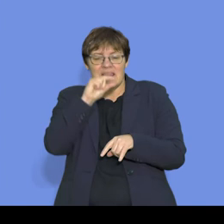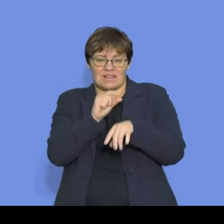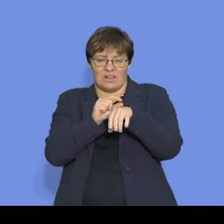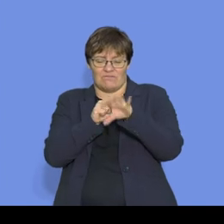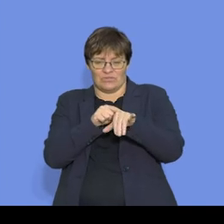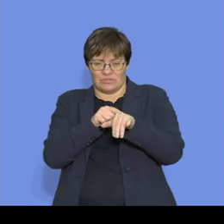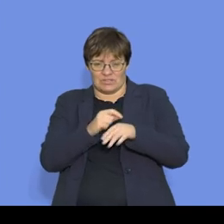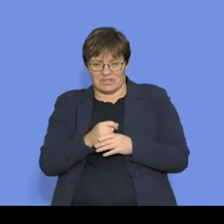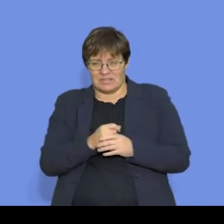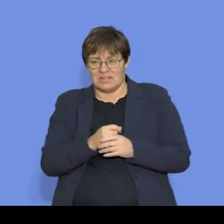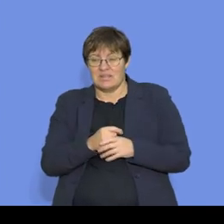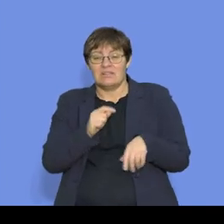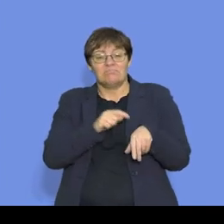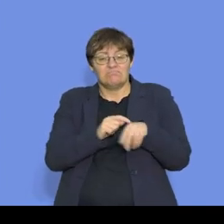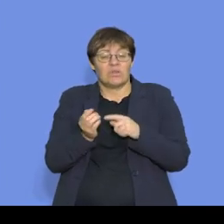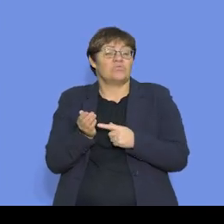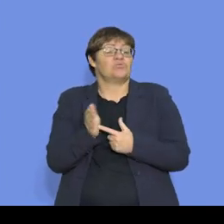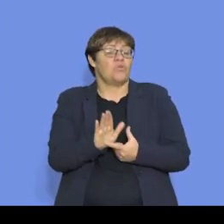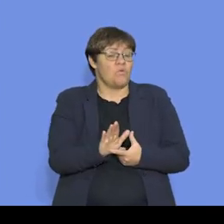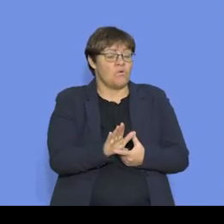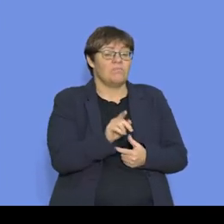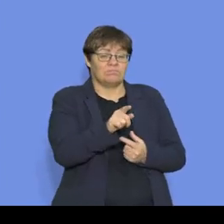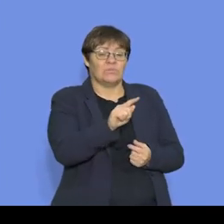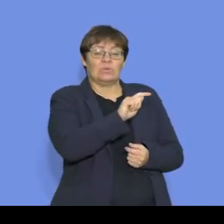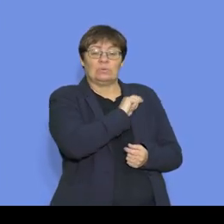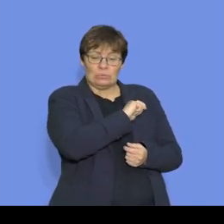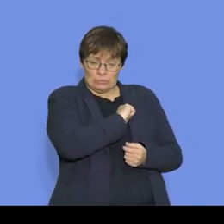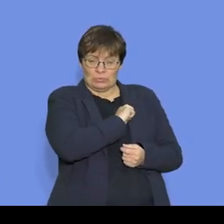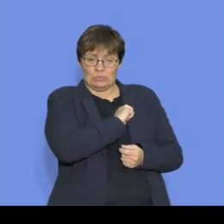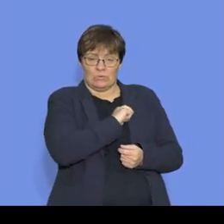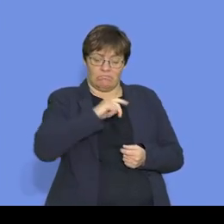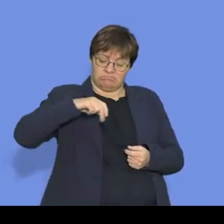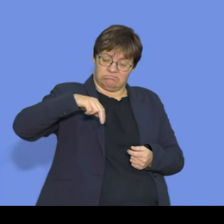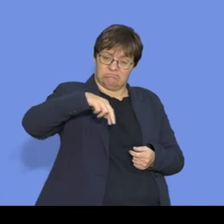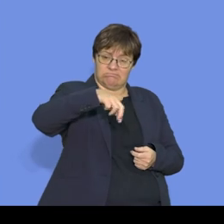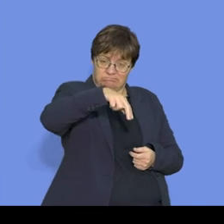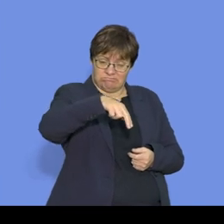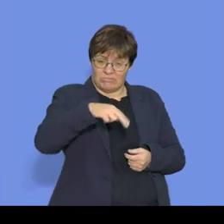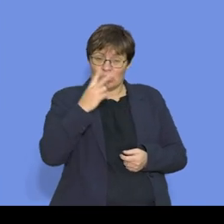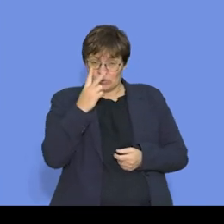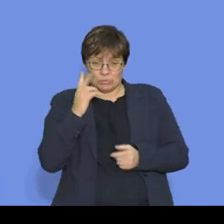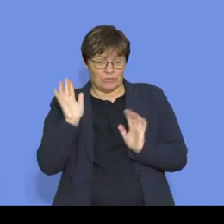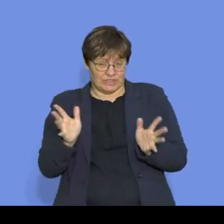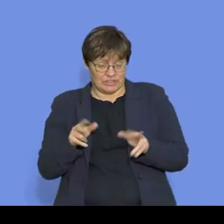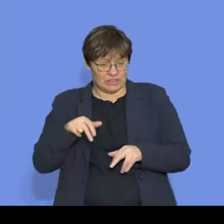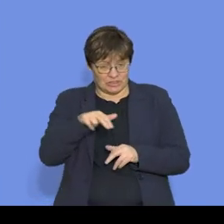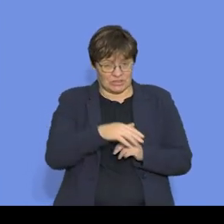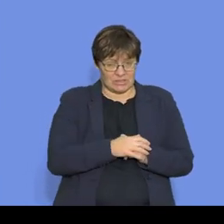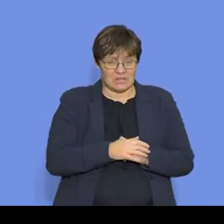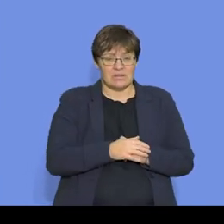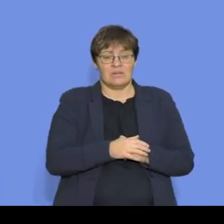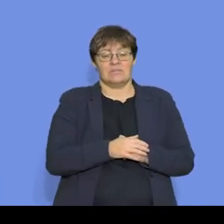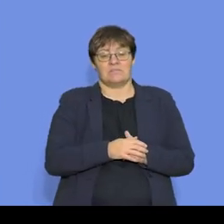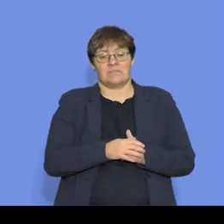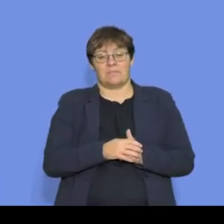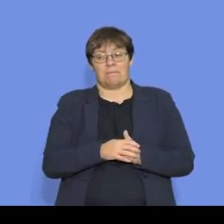called Littlefoot. And its foot bones indicated that it actually walked on two legs. It